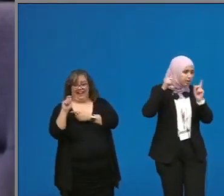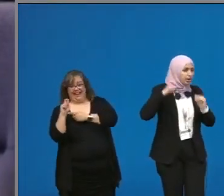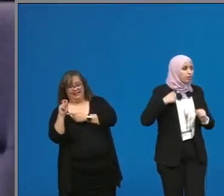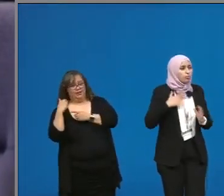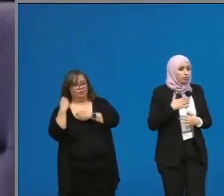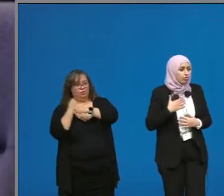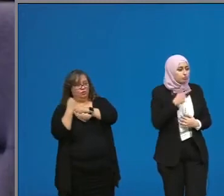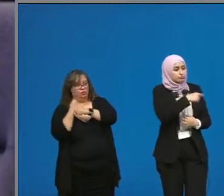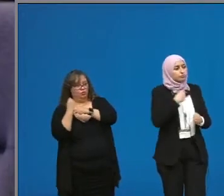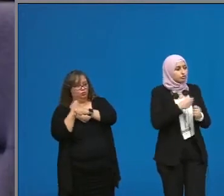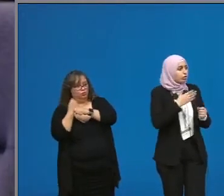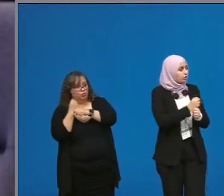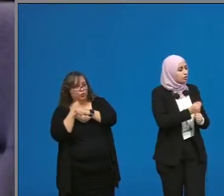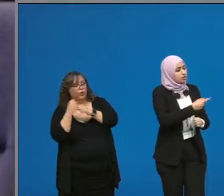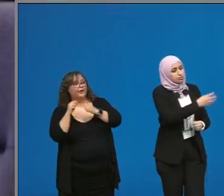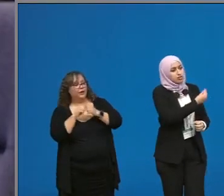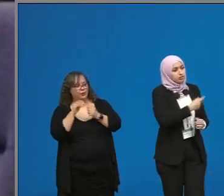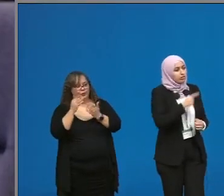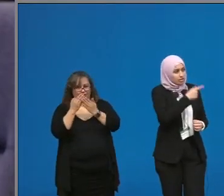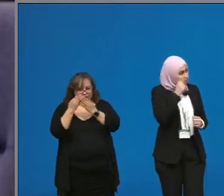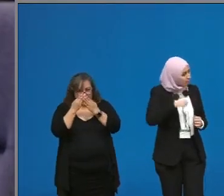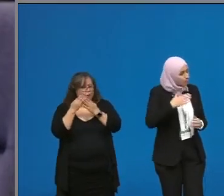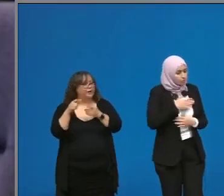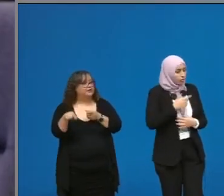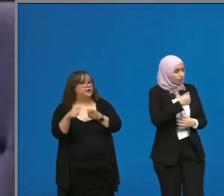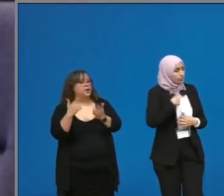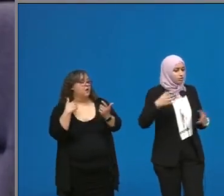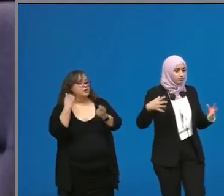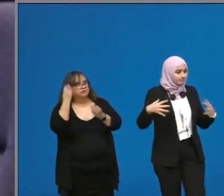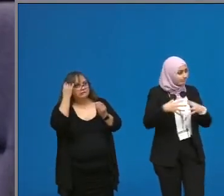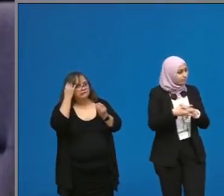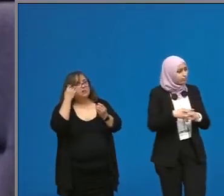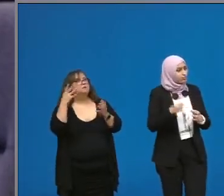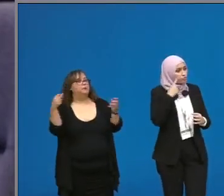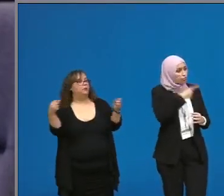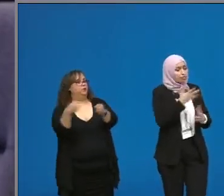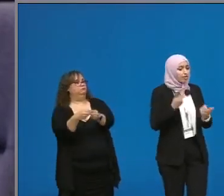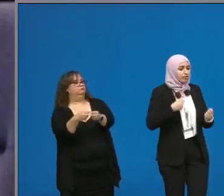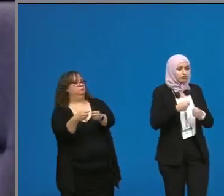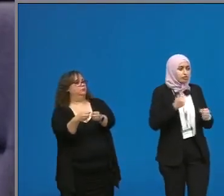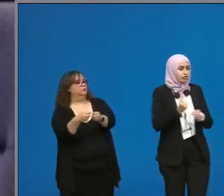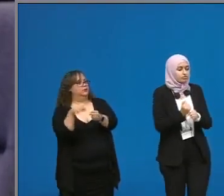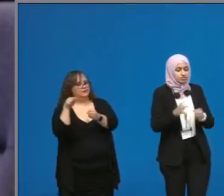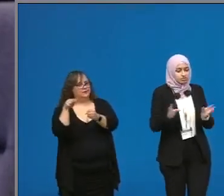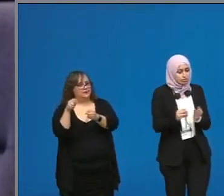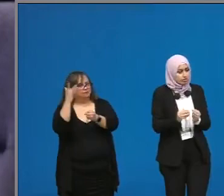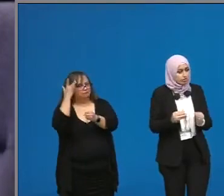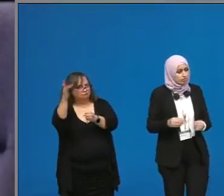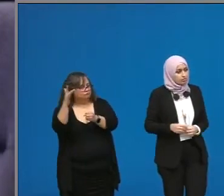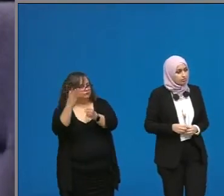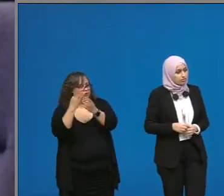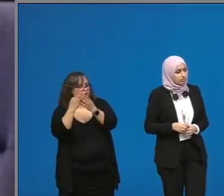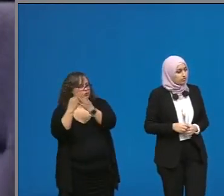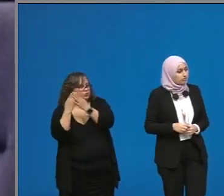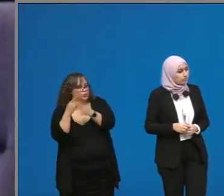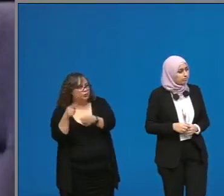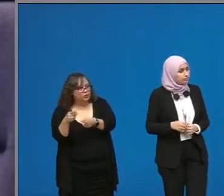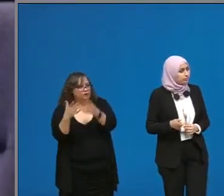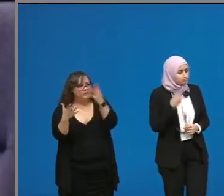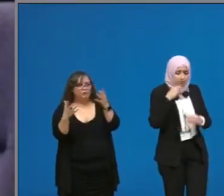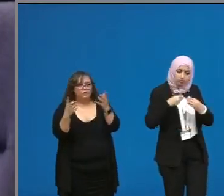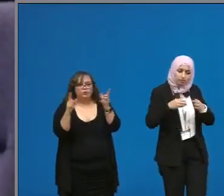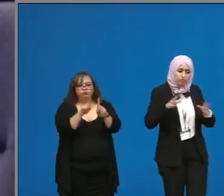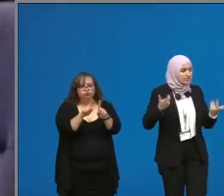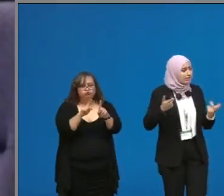students like chatbots and others, and I was thinking maybe we can, if you're interested, we can find some opportunities to work together to build